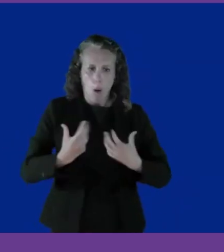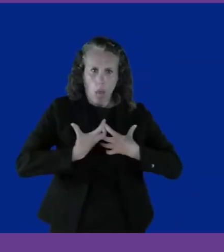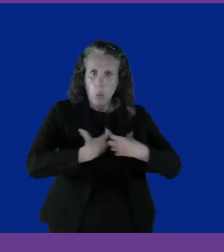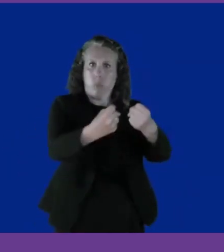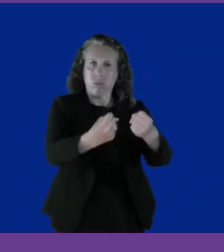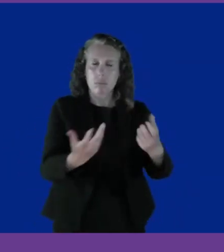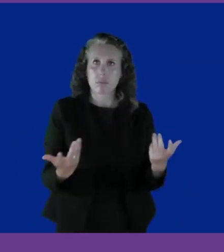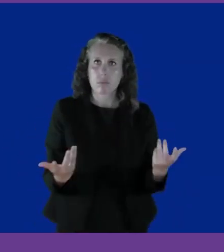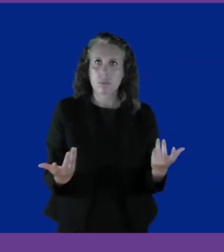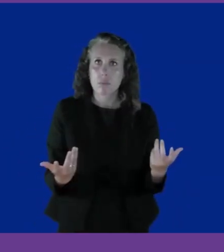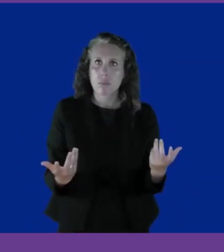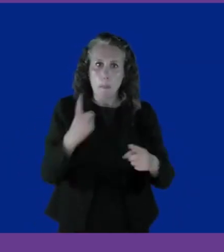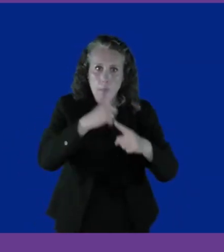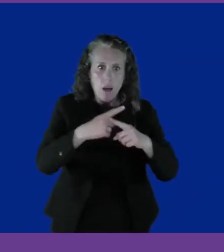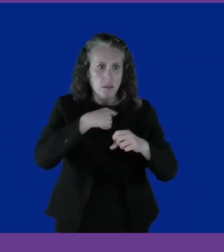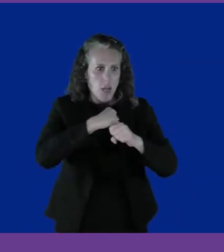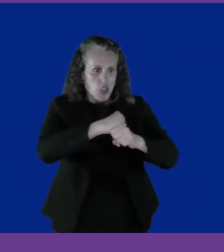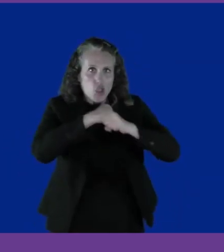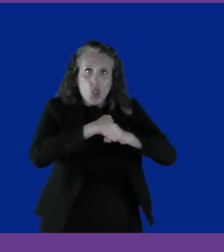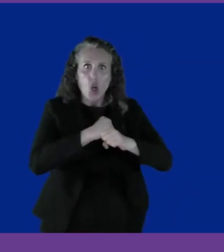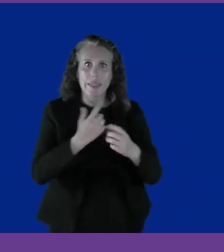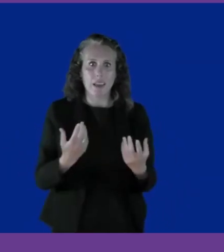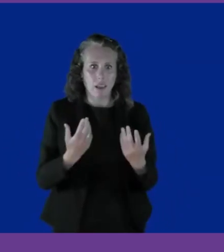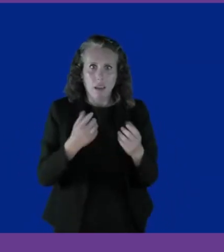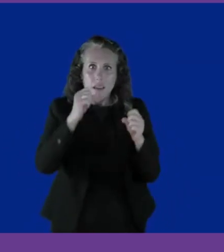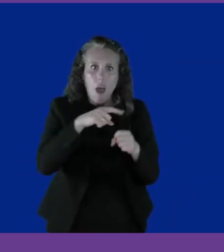is, but it's also a security issue.